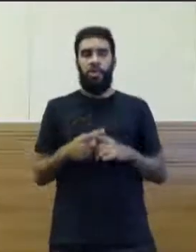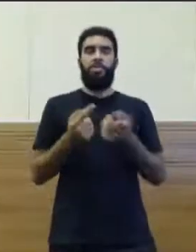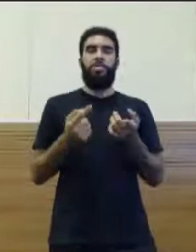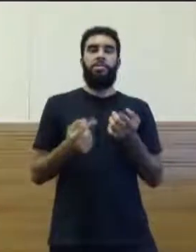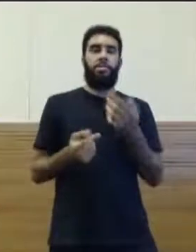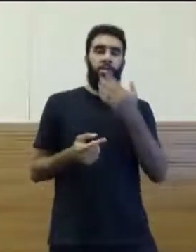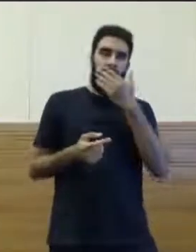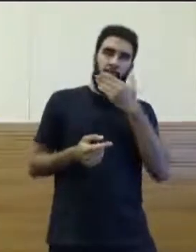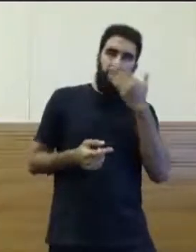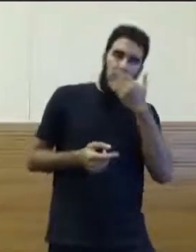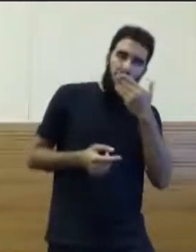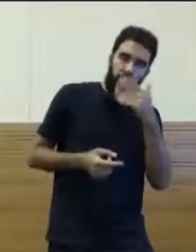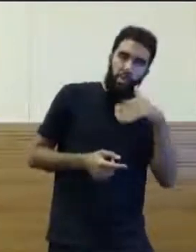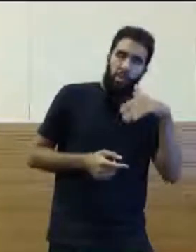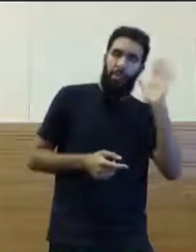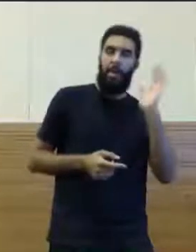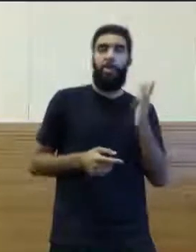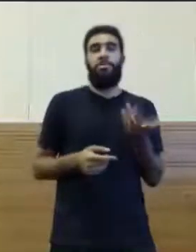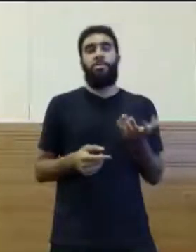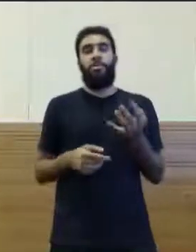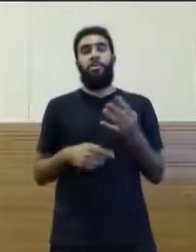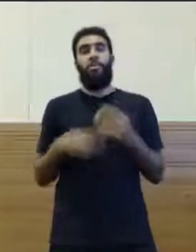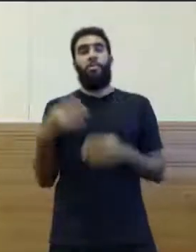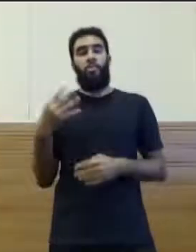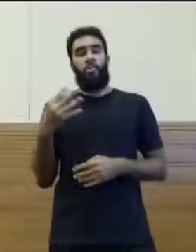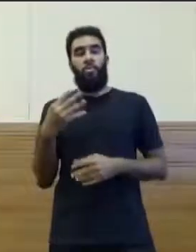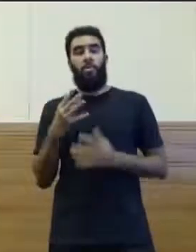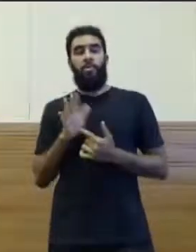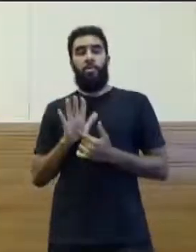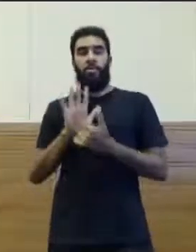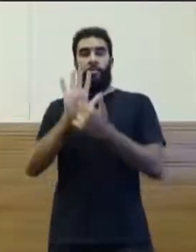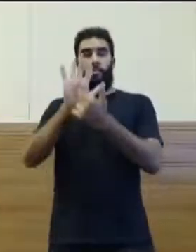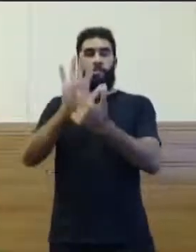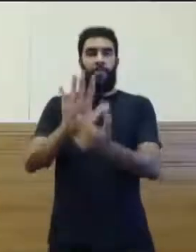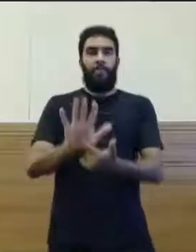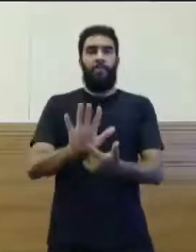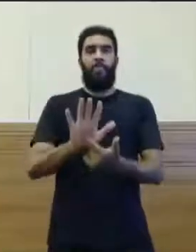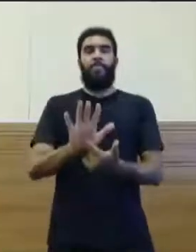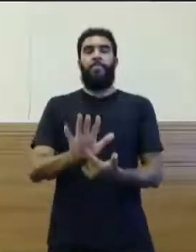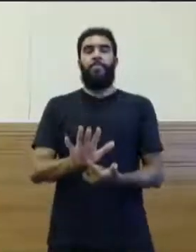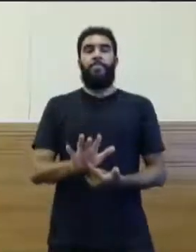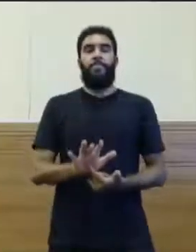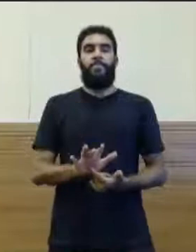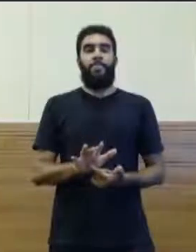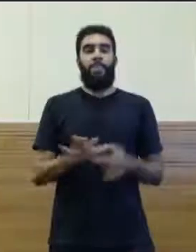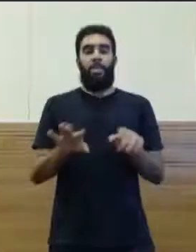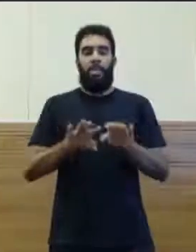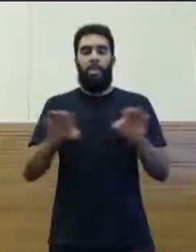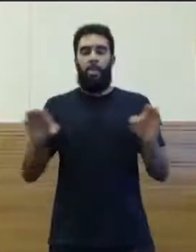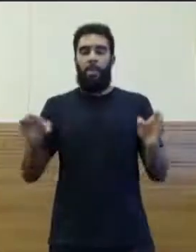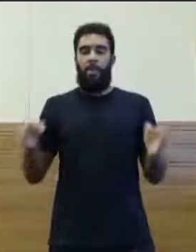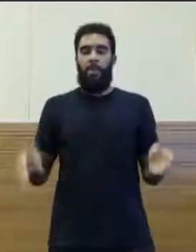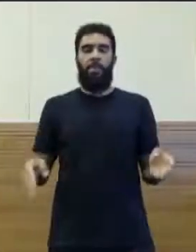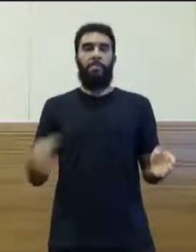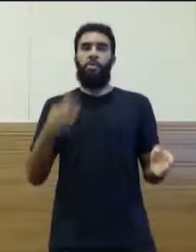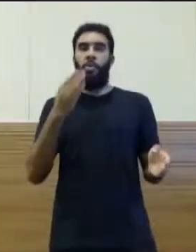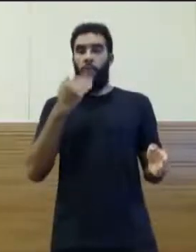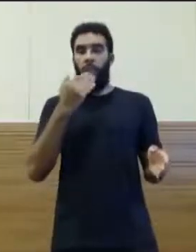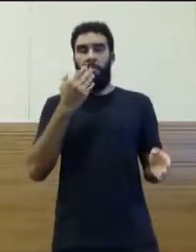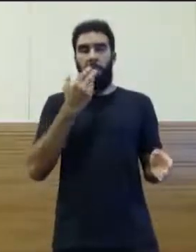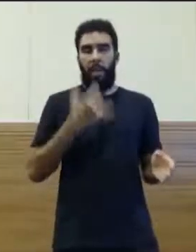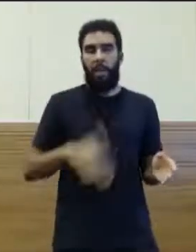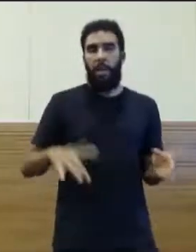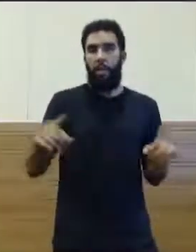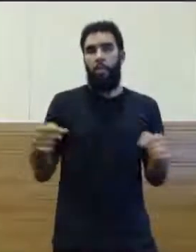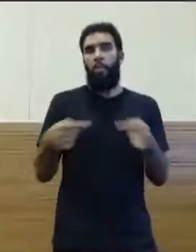water versus sugary drinks. And the fourth, that put on the table, but it